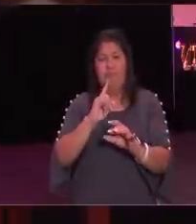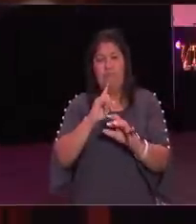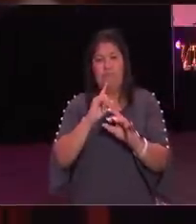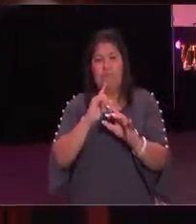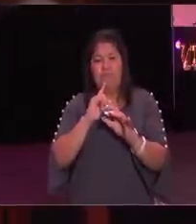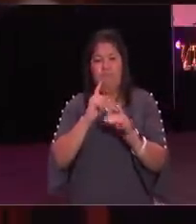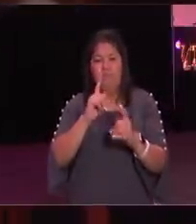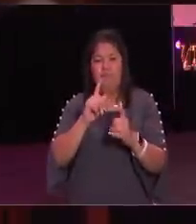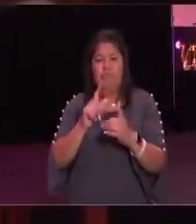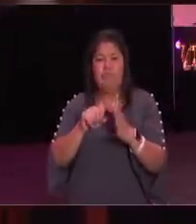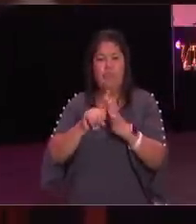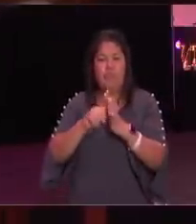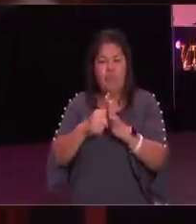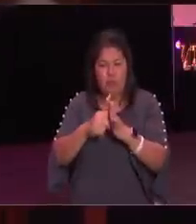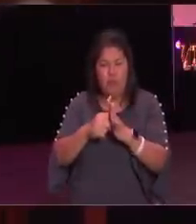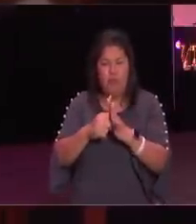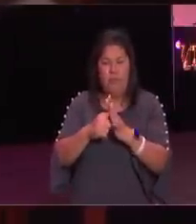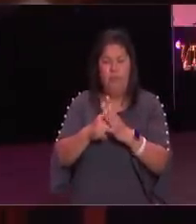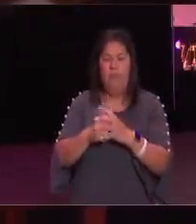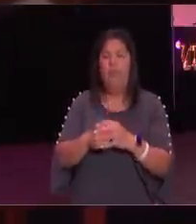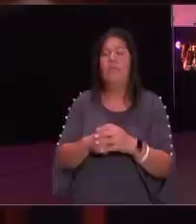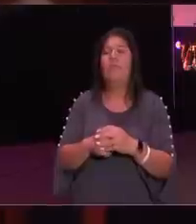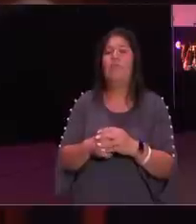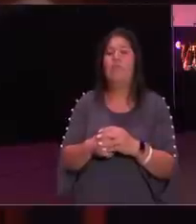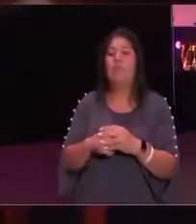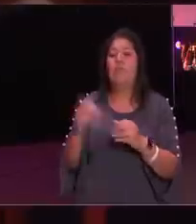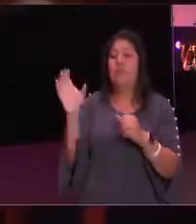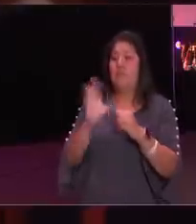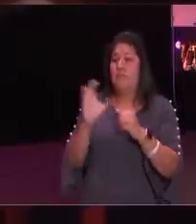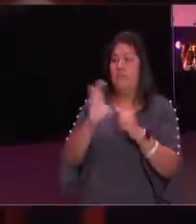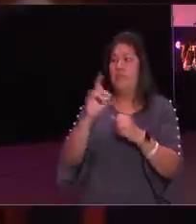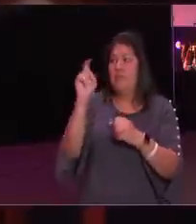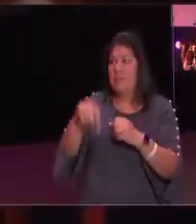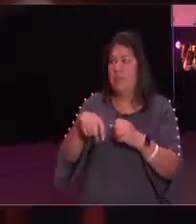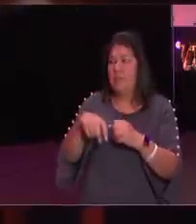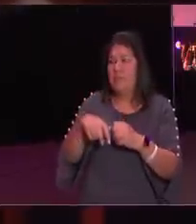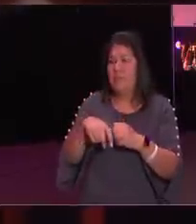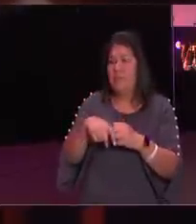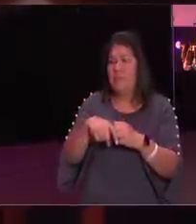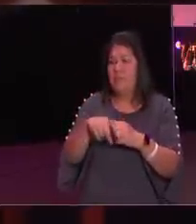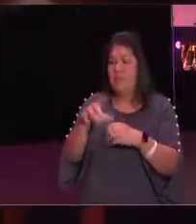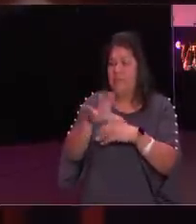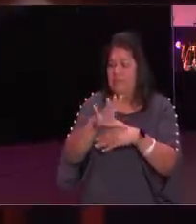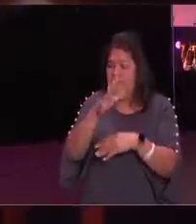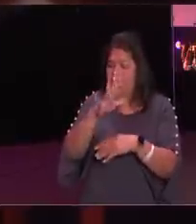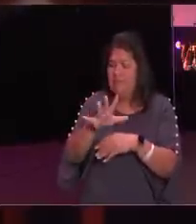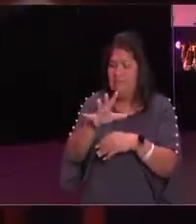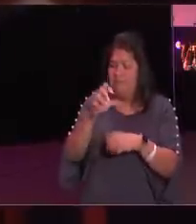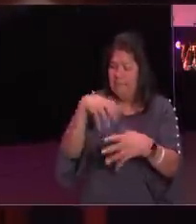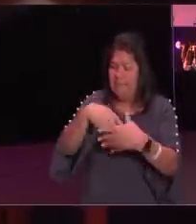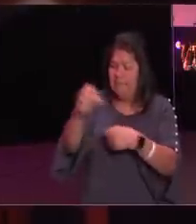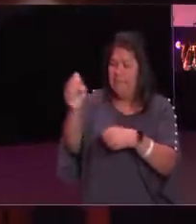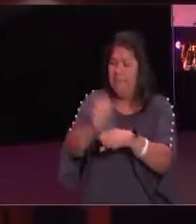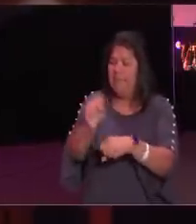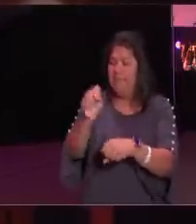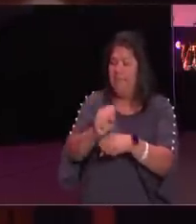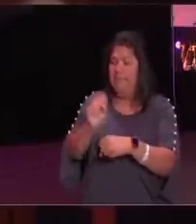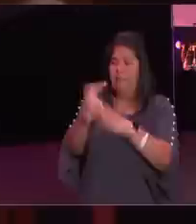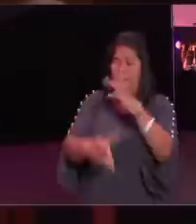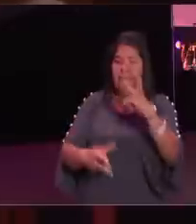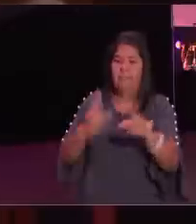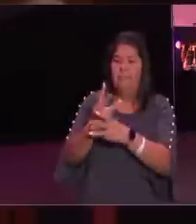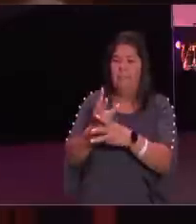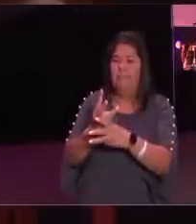really essential, and that is the following. The church must be in the field. There